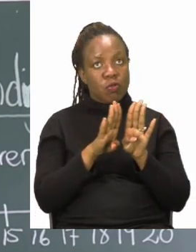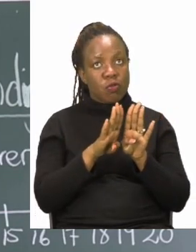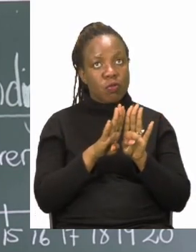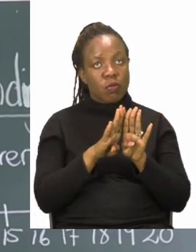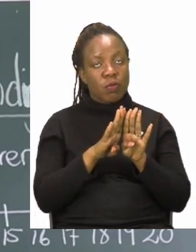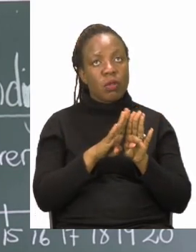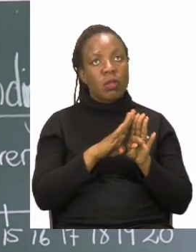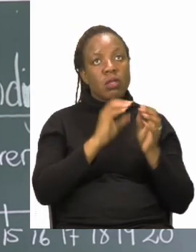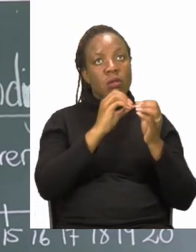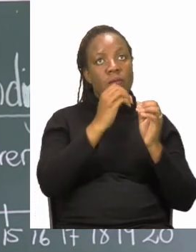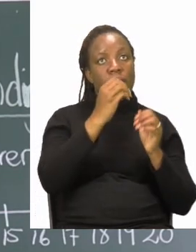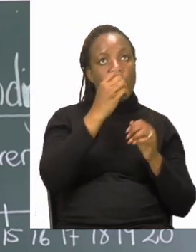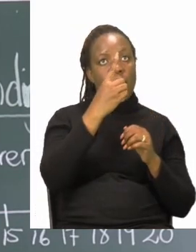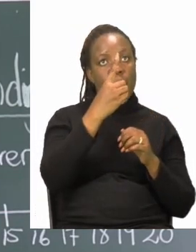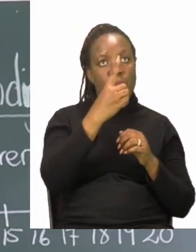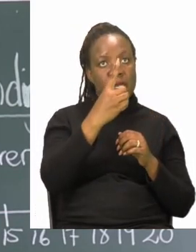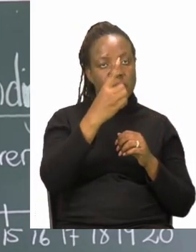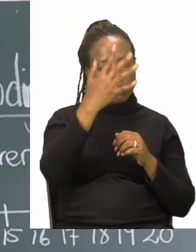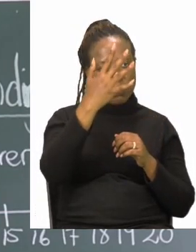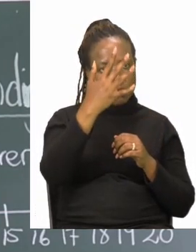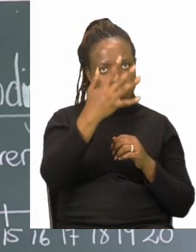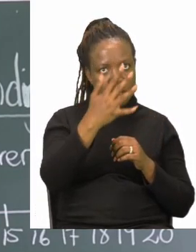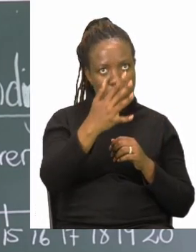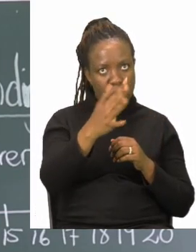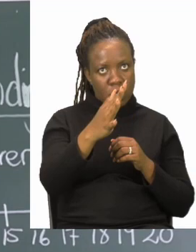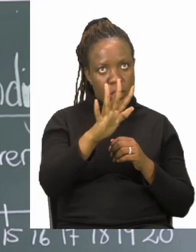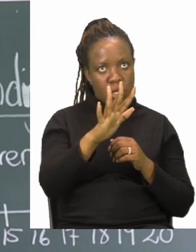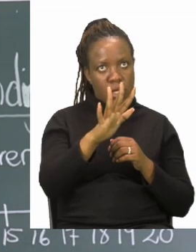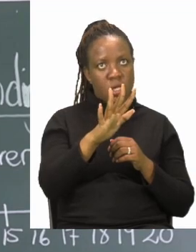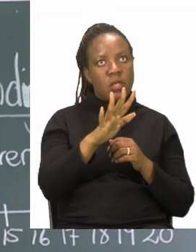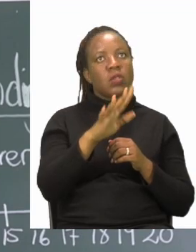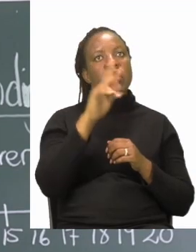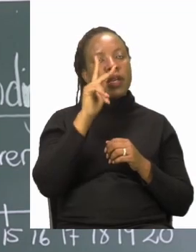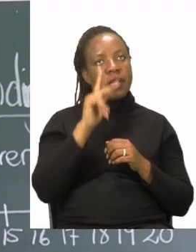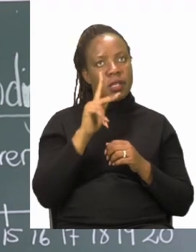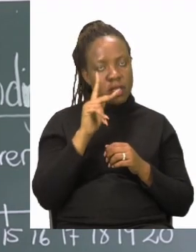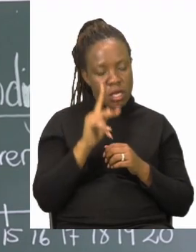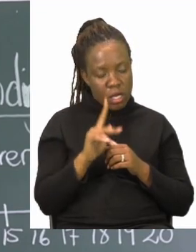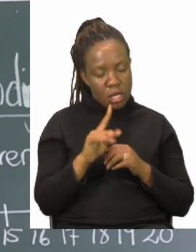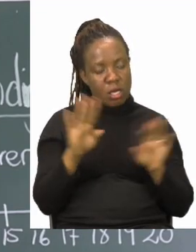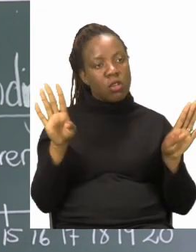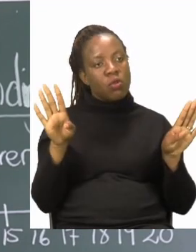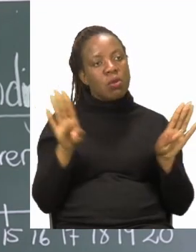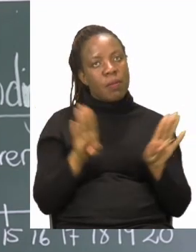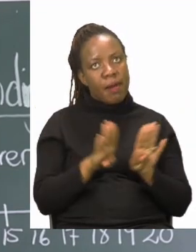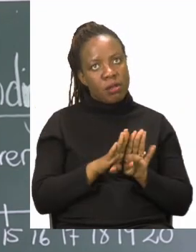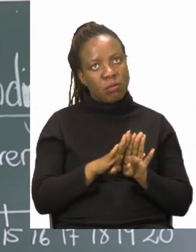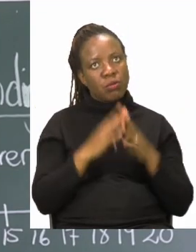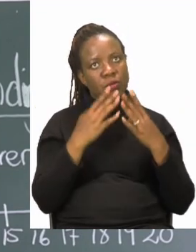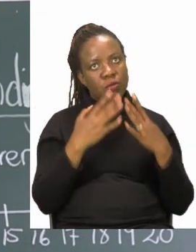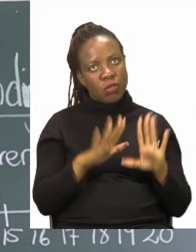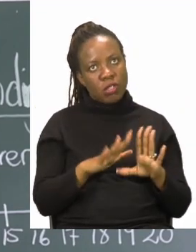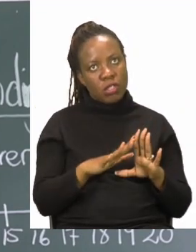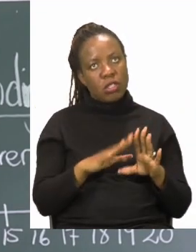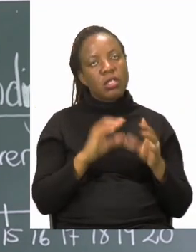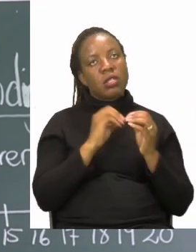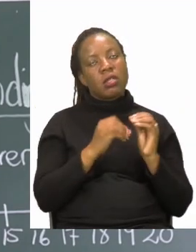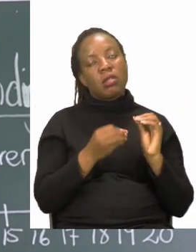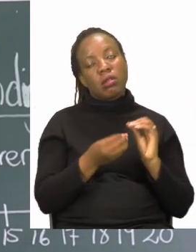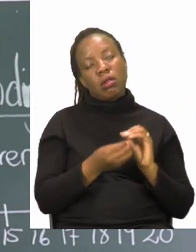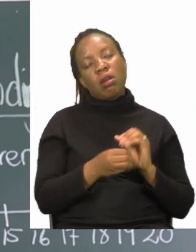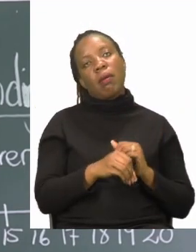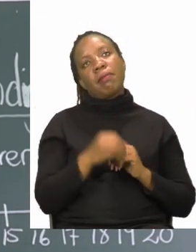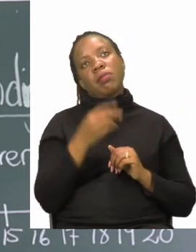your own. But before we continue to do all our decomposition sums,